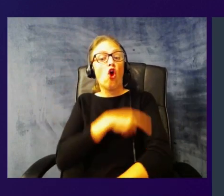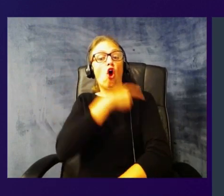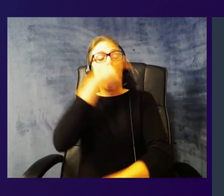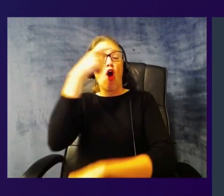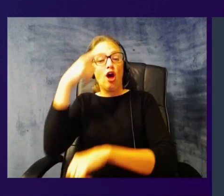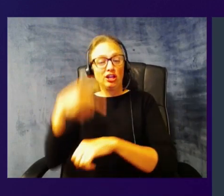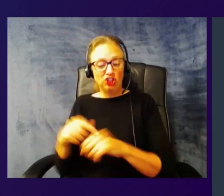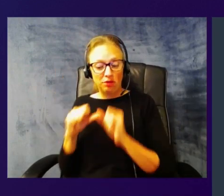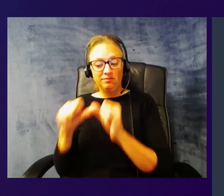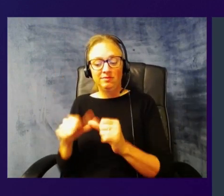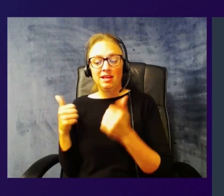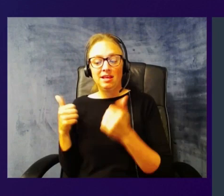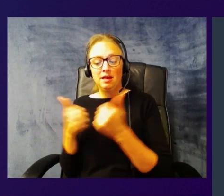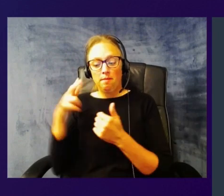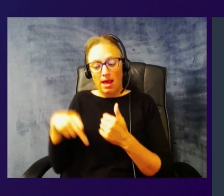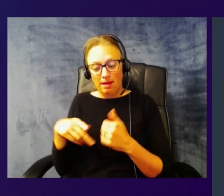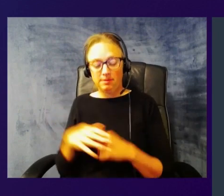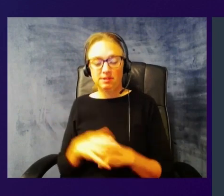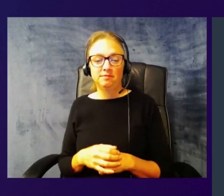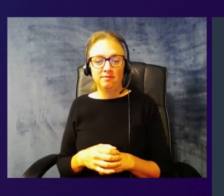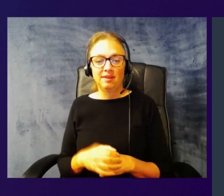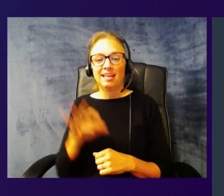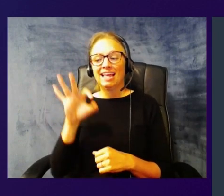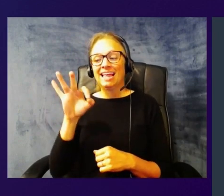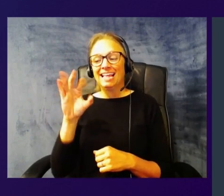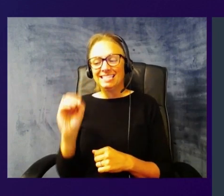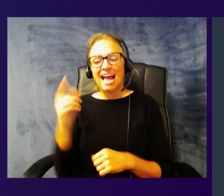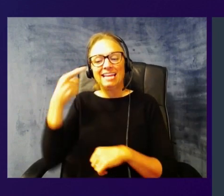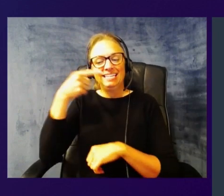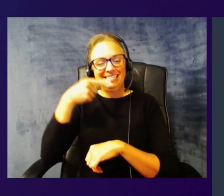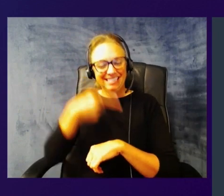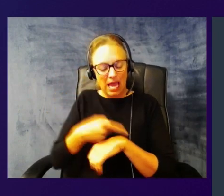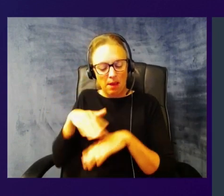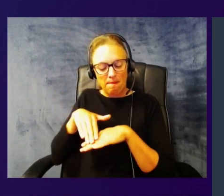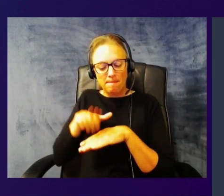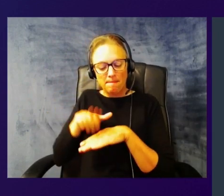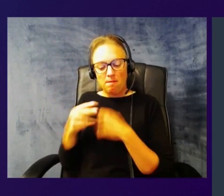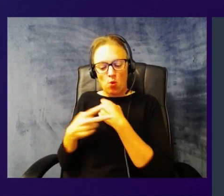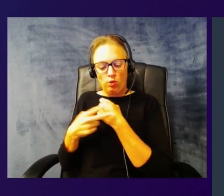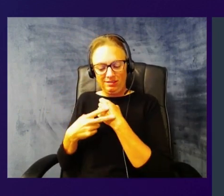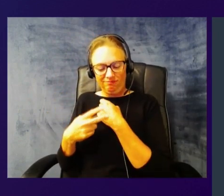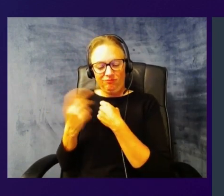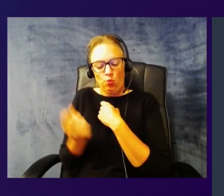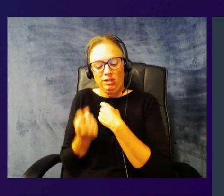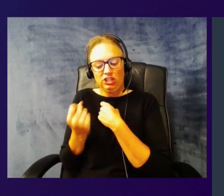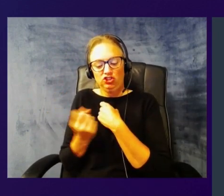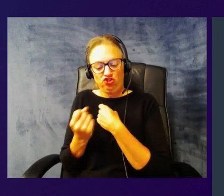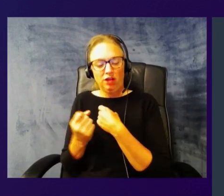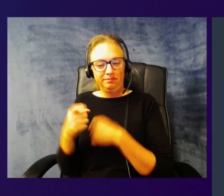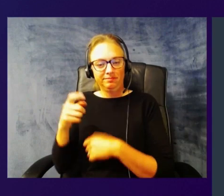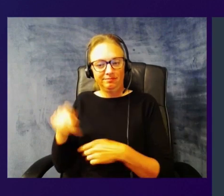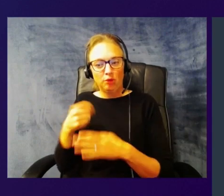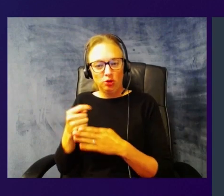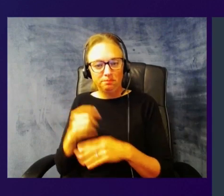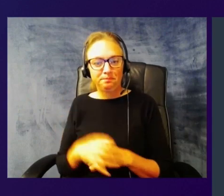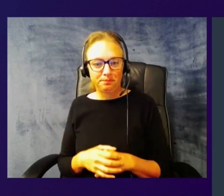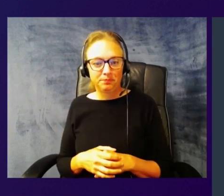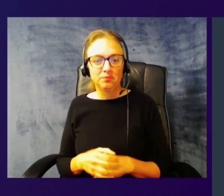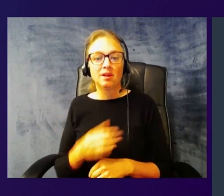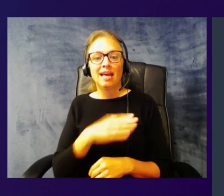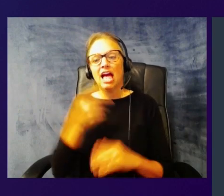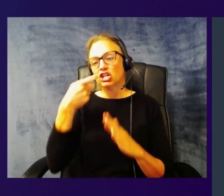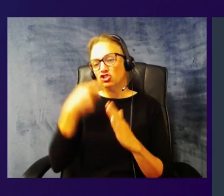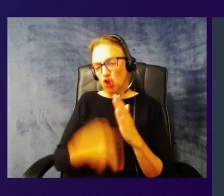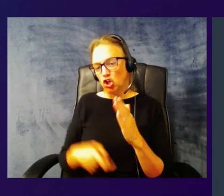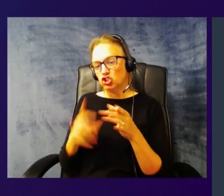accessed backups because there's a 90-day minimum retention period, there's that longer restore time that I mentioned, and there's a charge associated